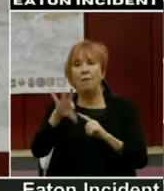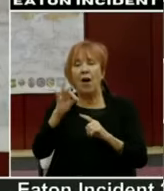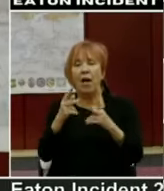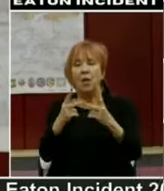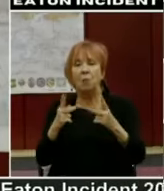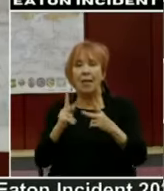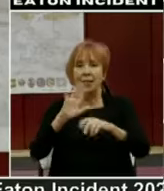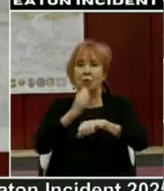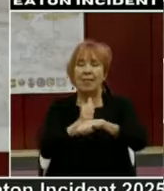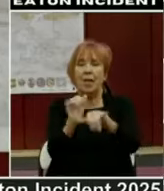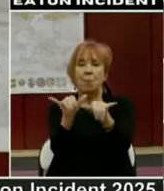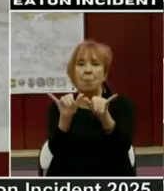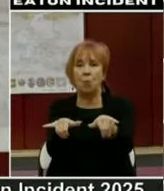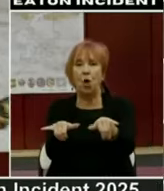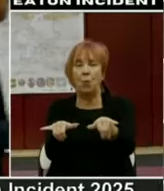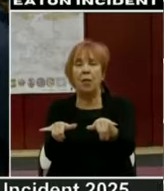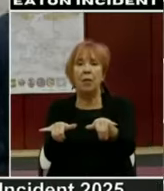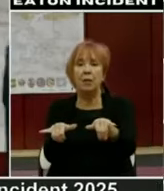you very much.